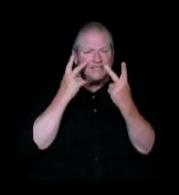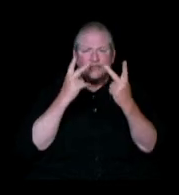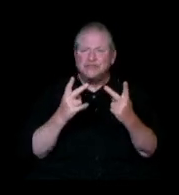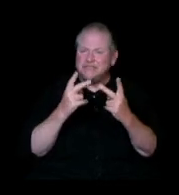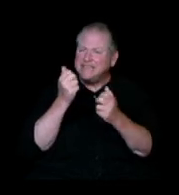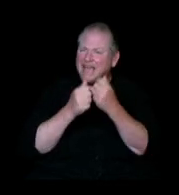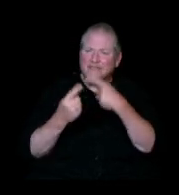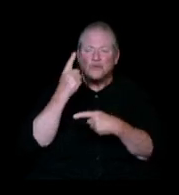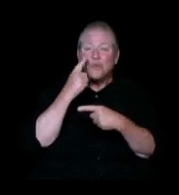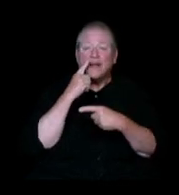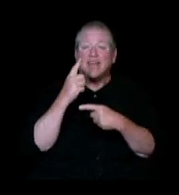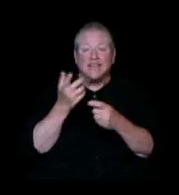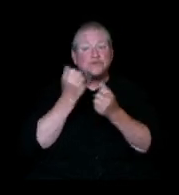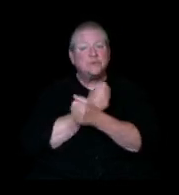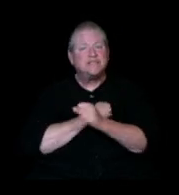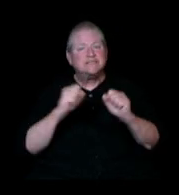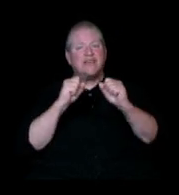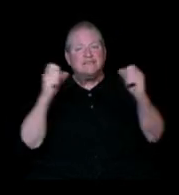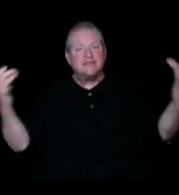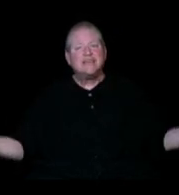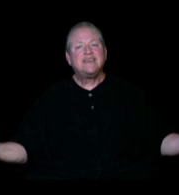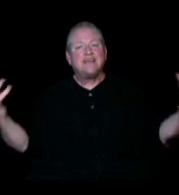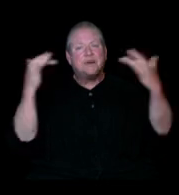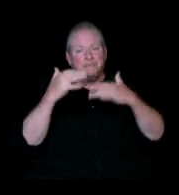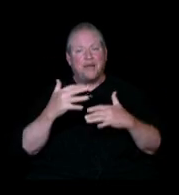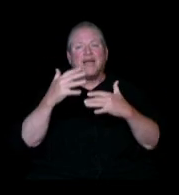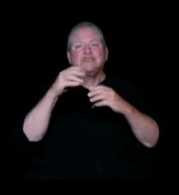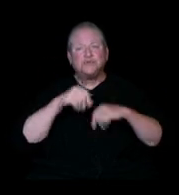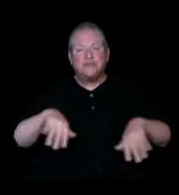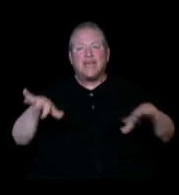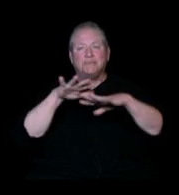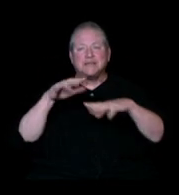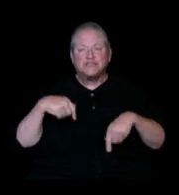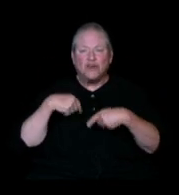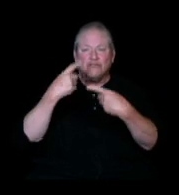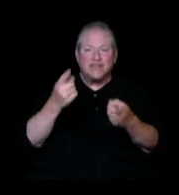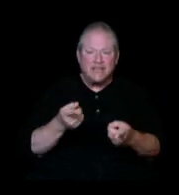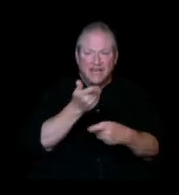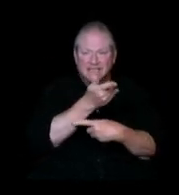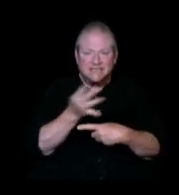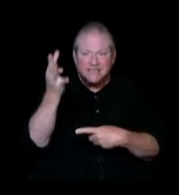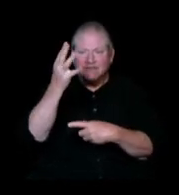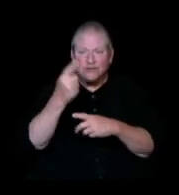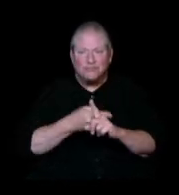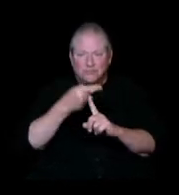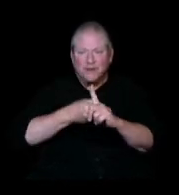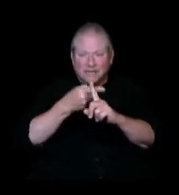to safely come back to campus over the next several months. Take care, everyone.